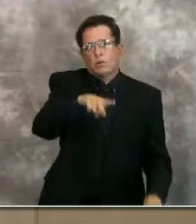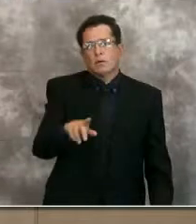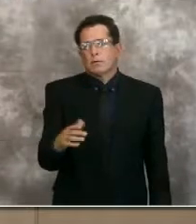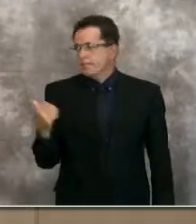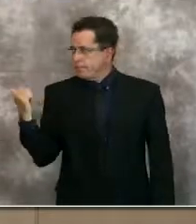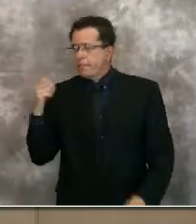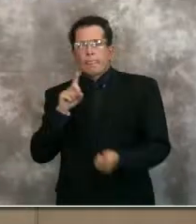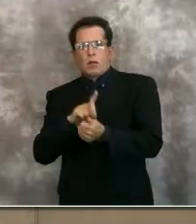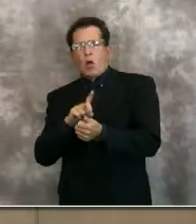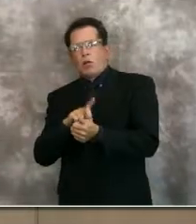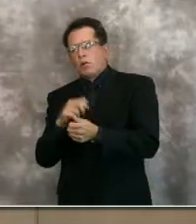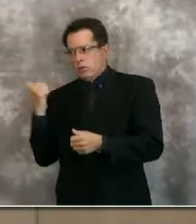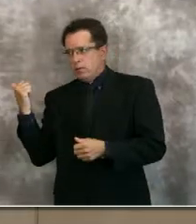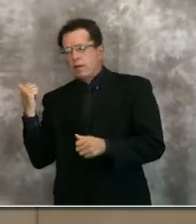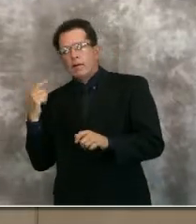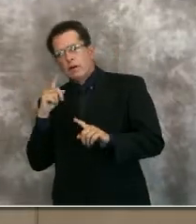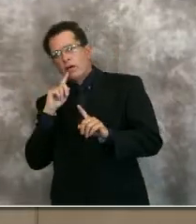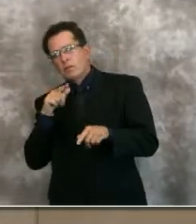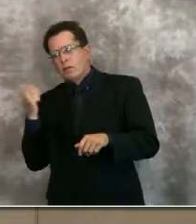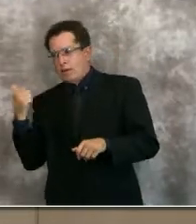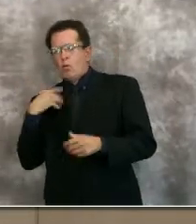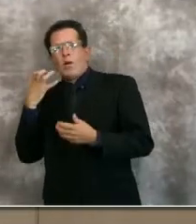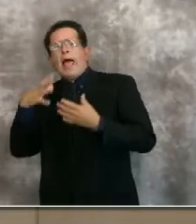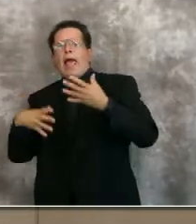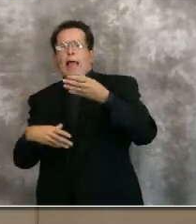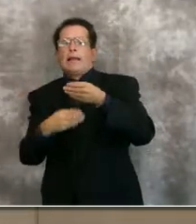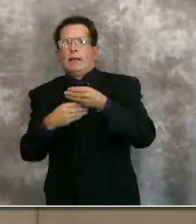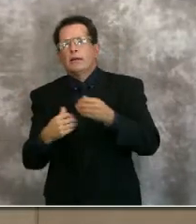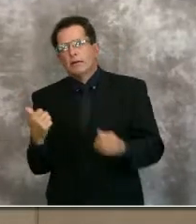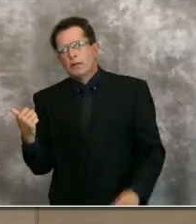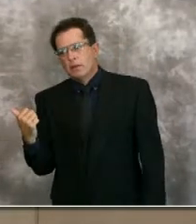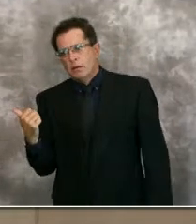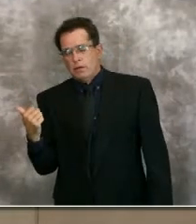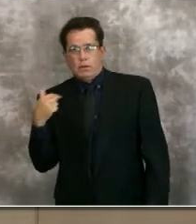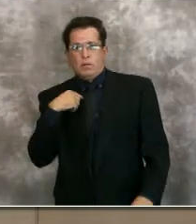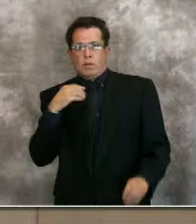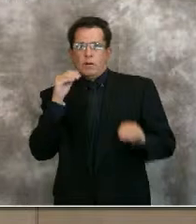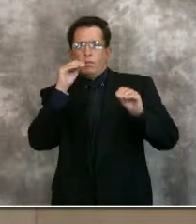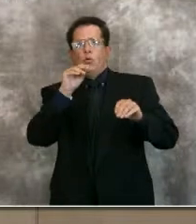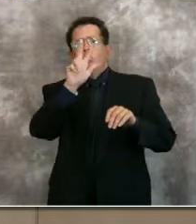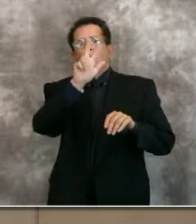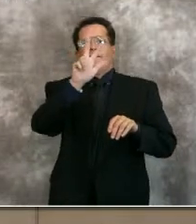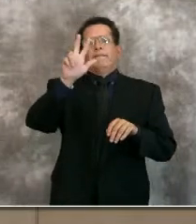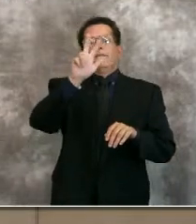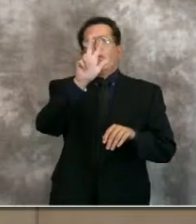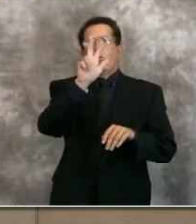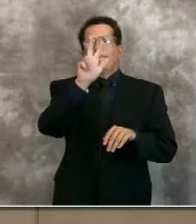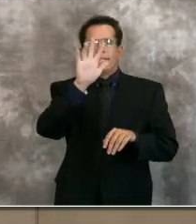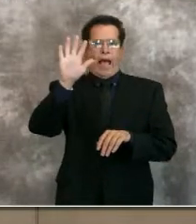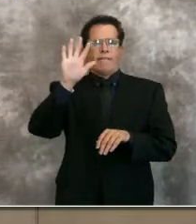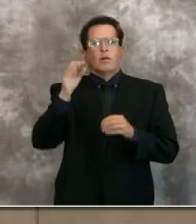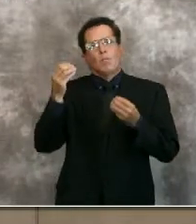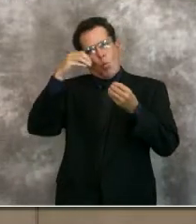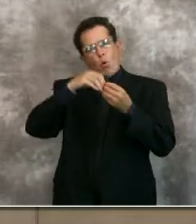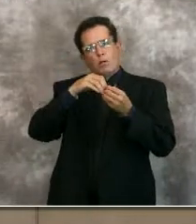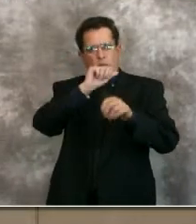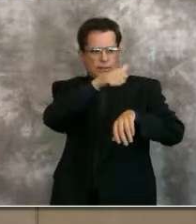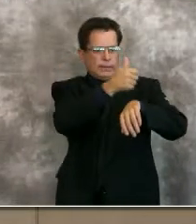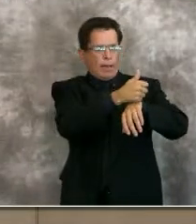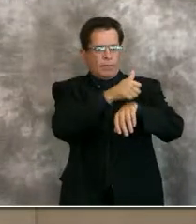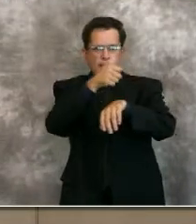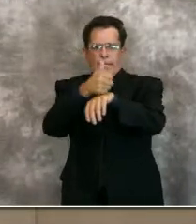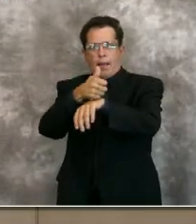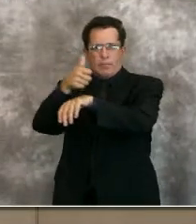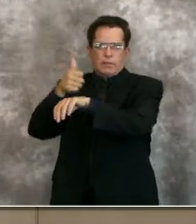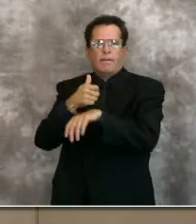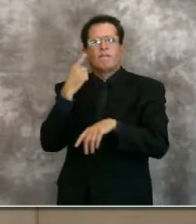Just to add to Dr. Wooten, Paul, to your question, when we add 35 different sites in the county, making it more accessible, we're going to capture